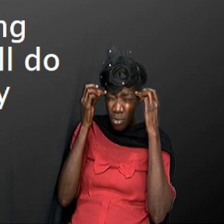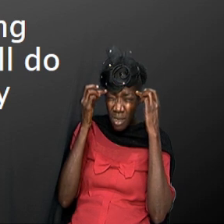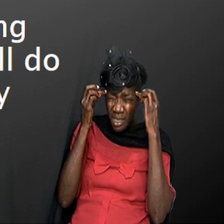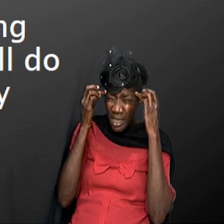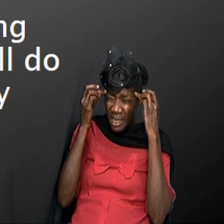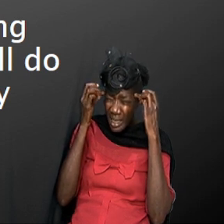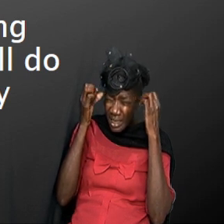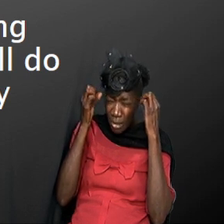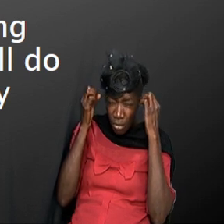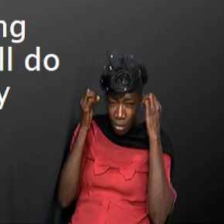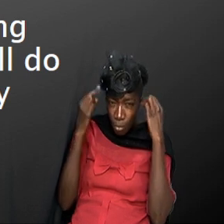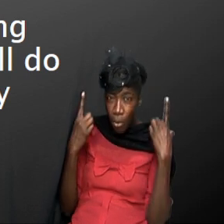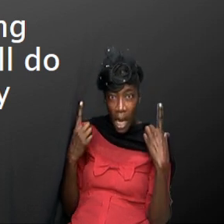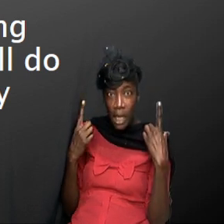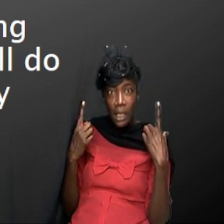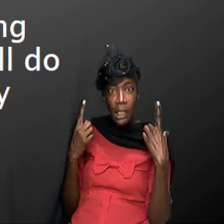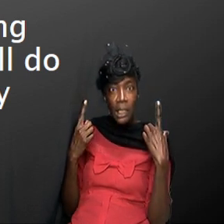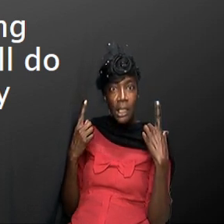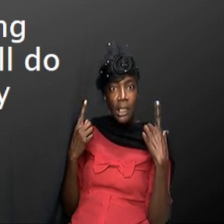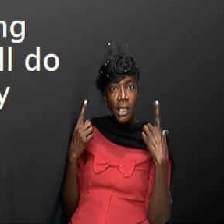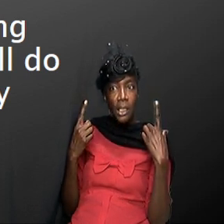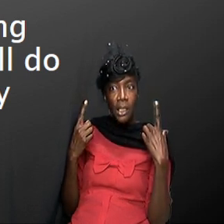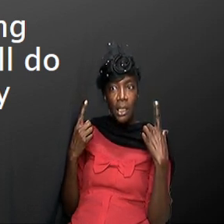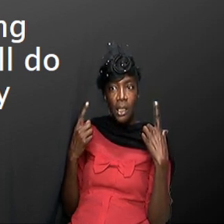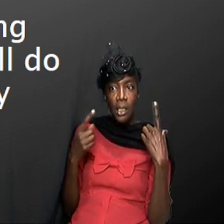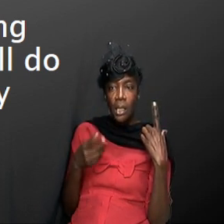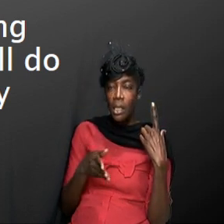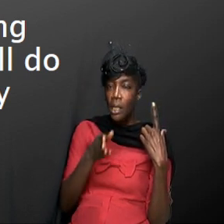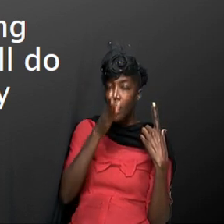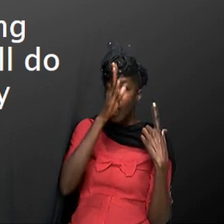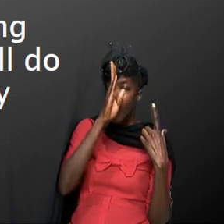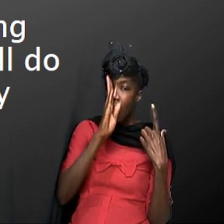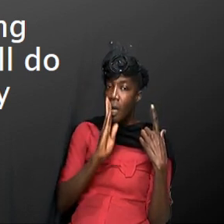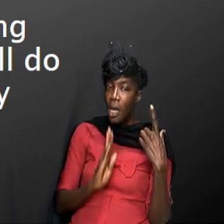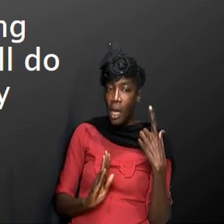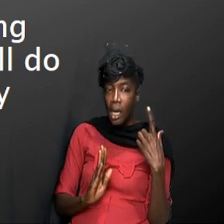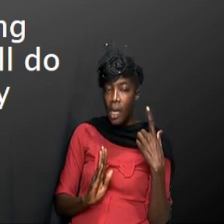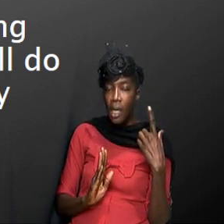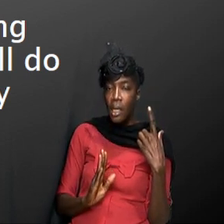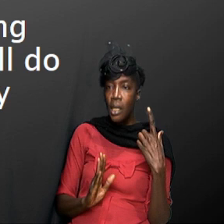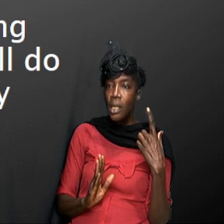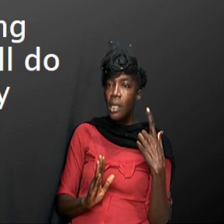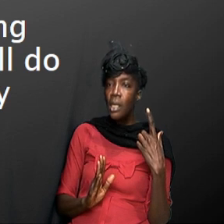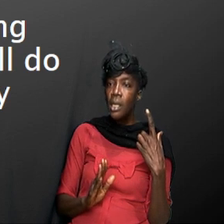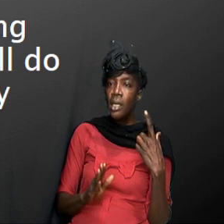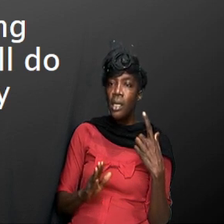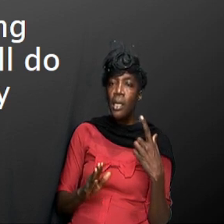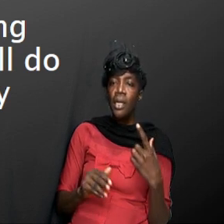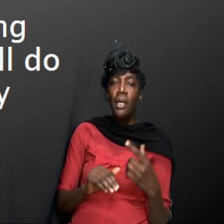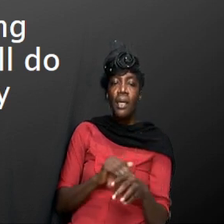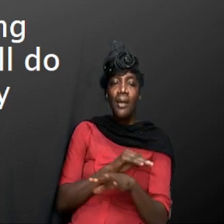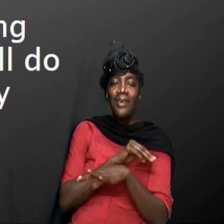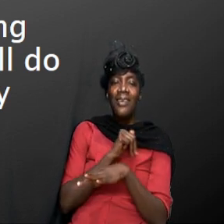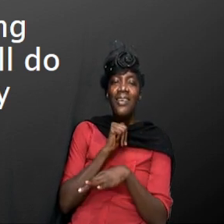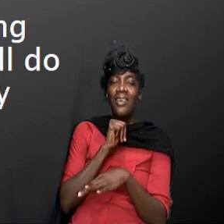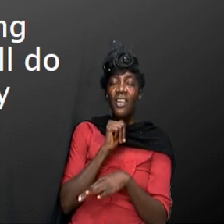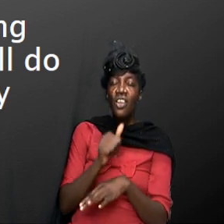And the scripture says it, and you have it there. God is immutable. He changes